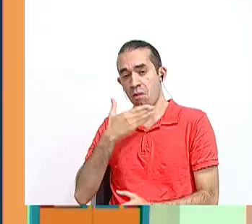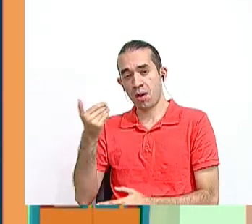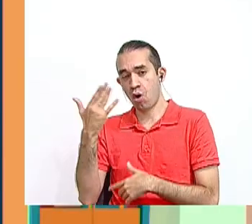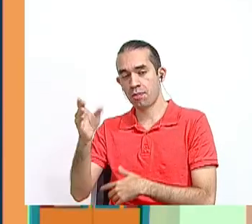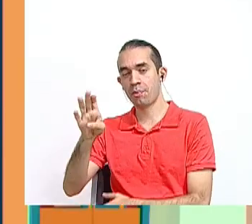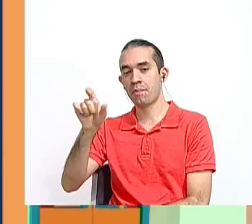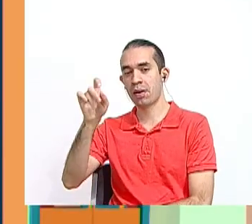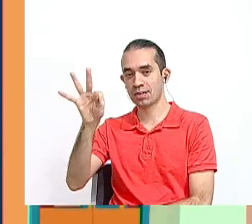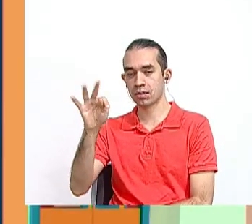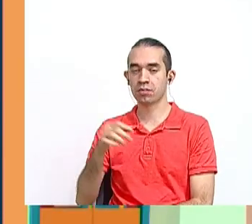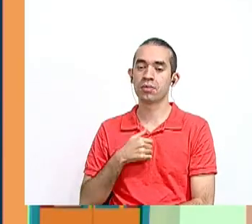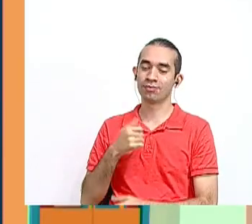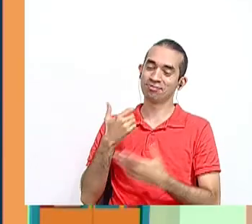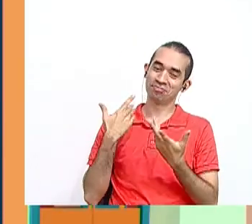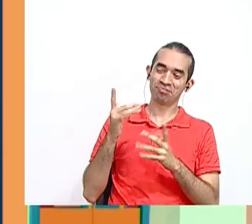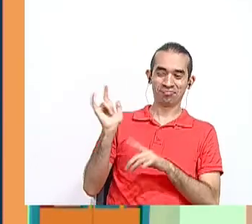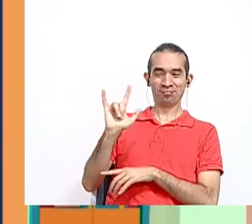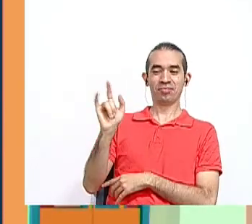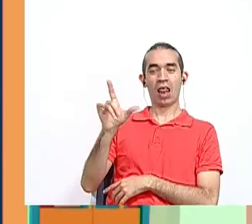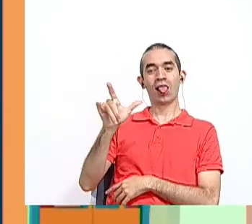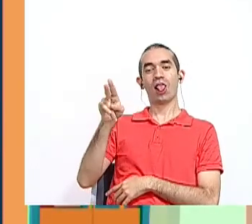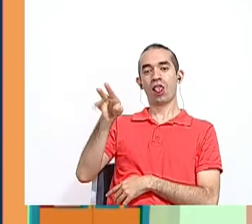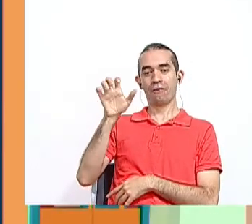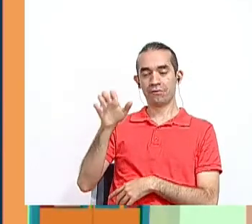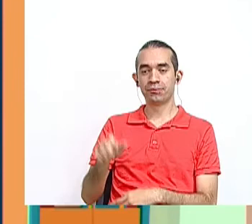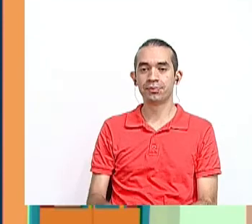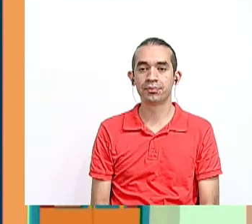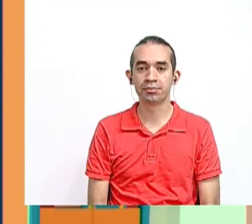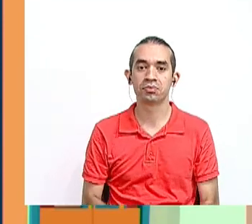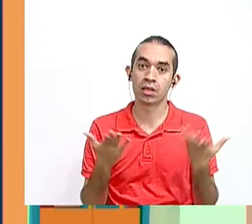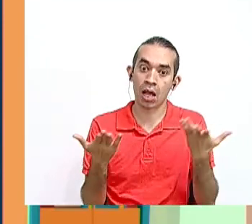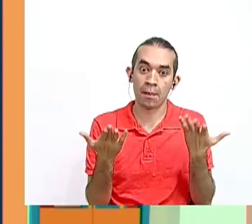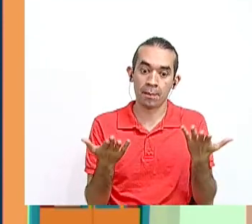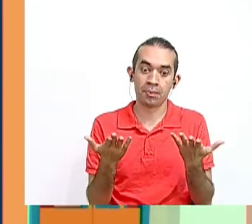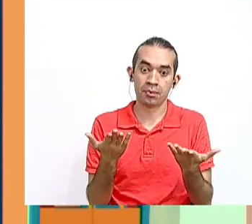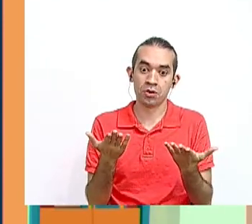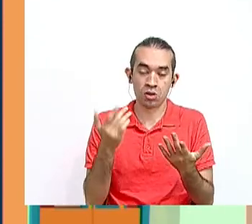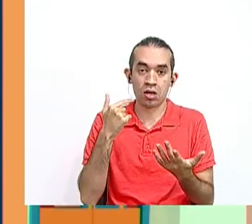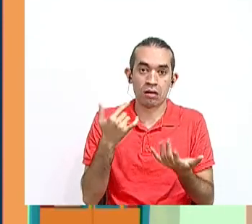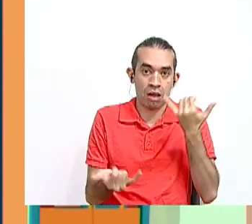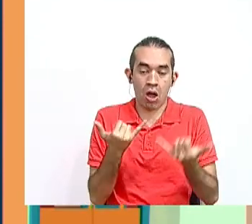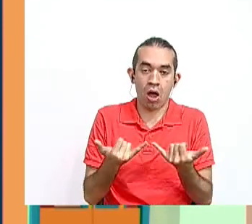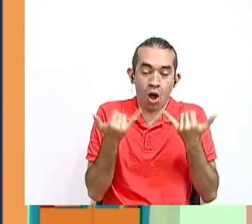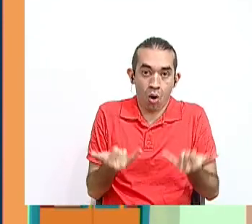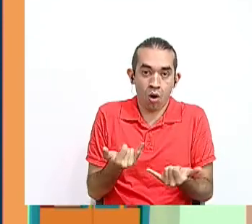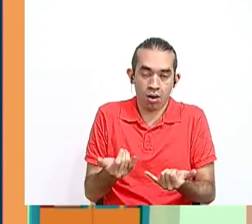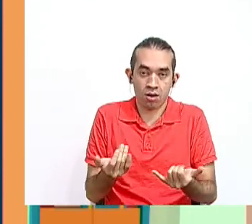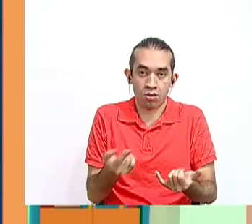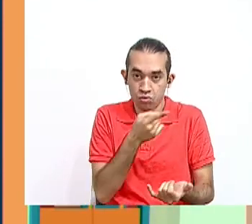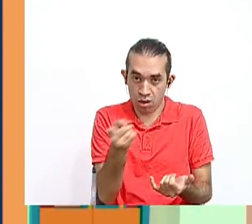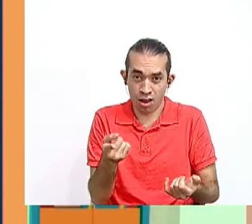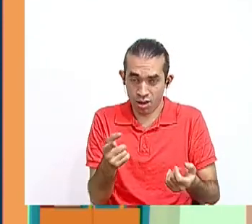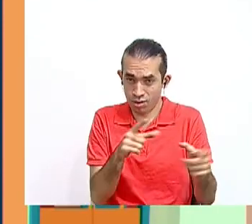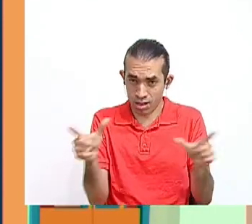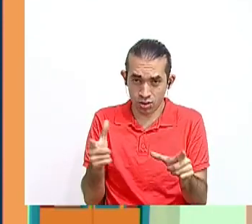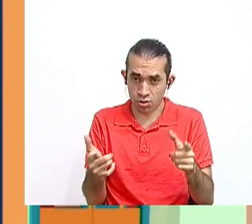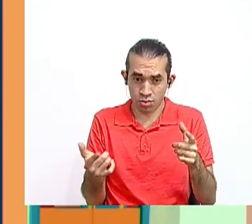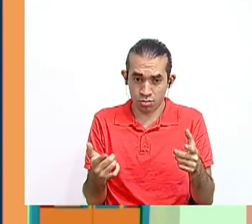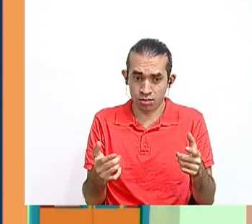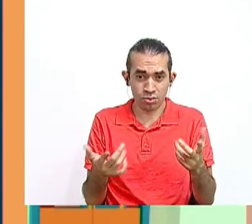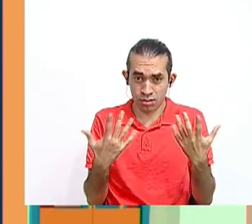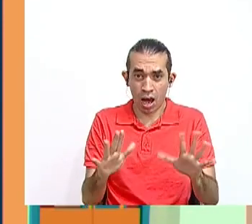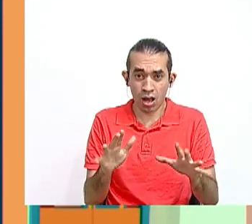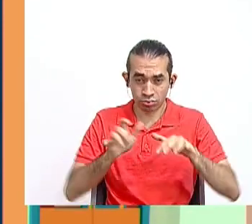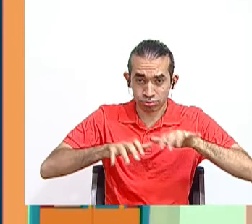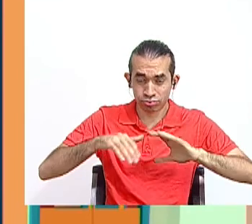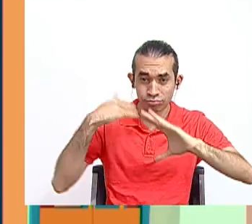Now, I know you are probably not able right now to write the email yourself, but we're actually going